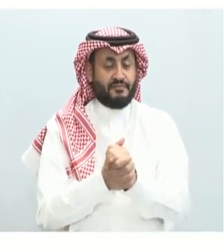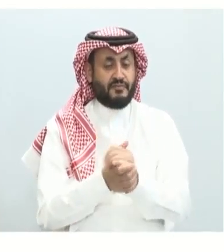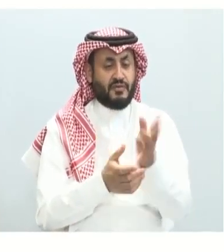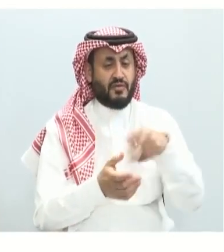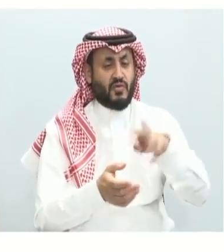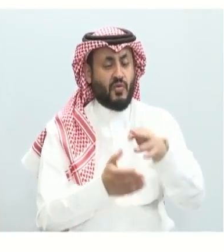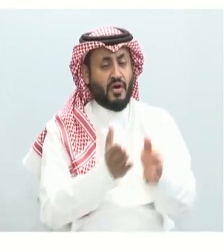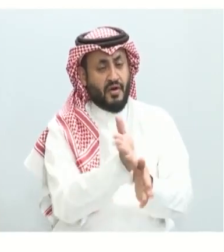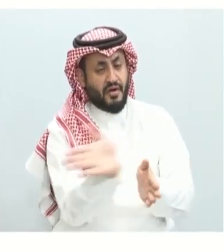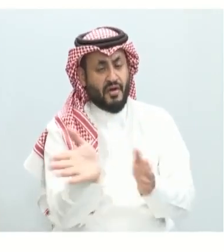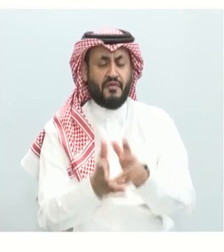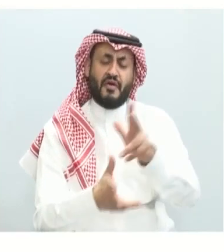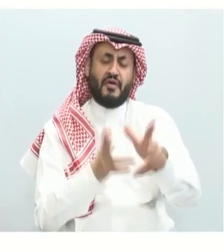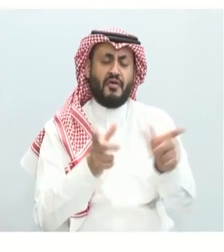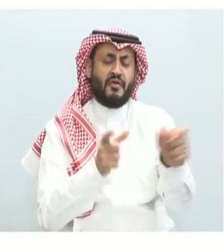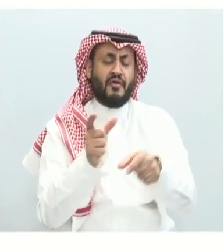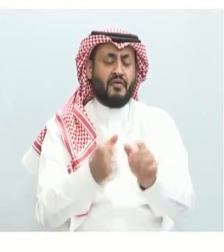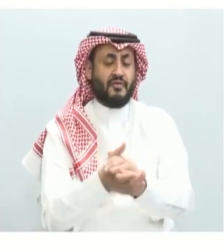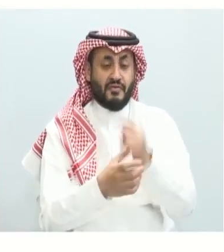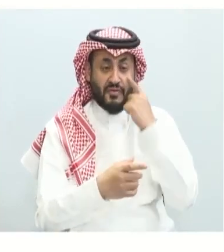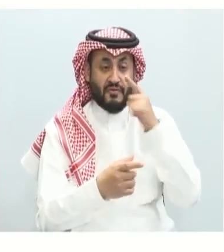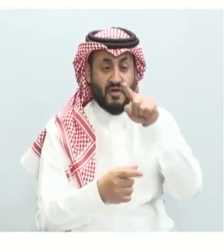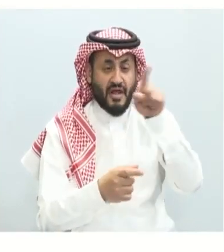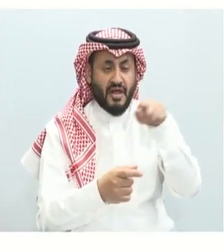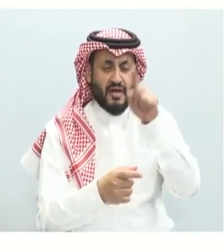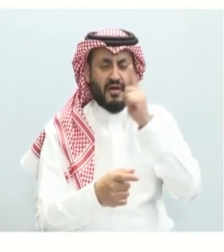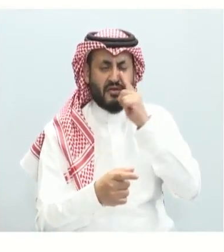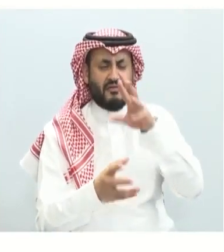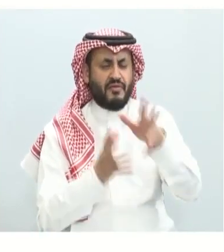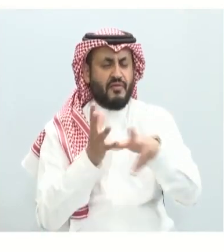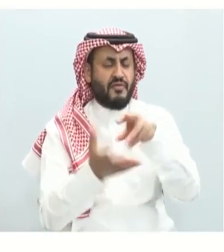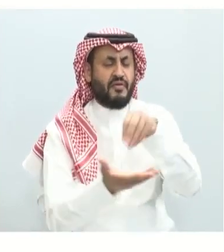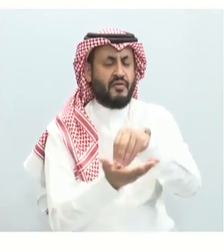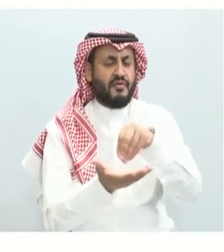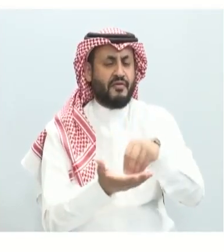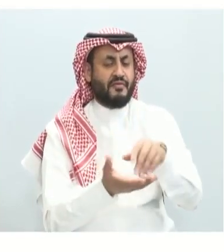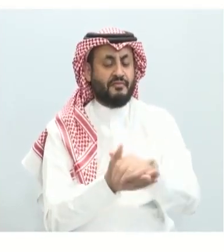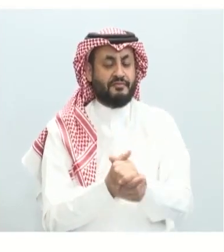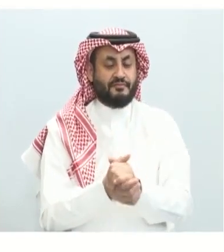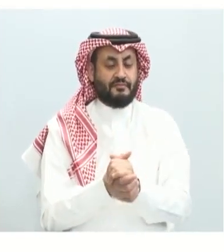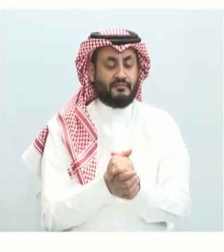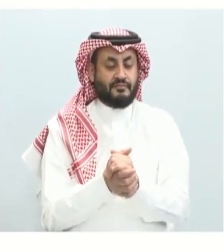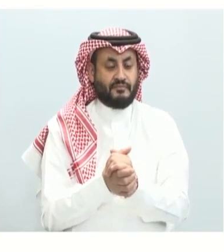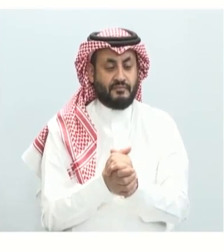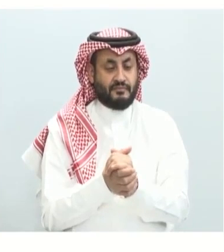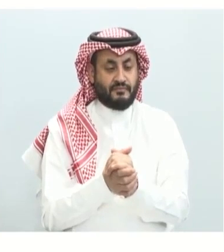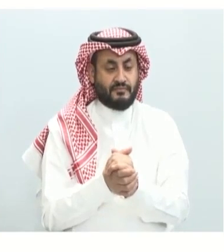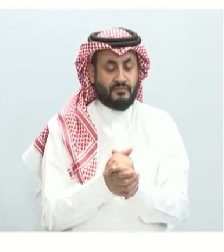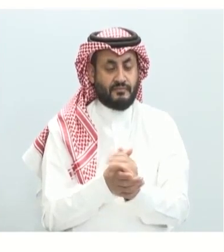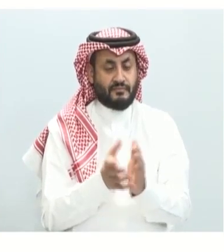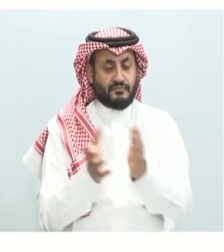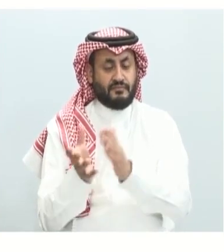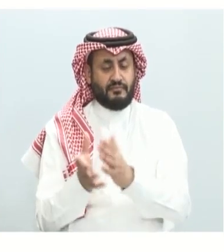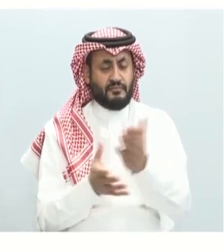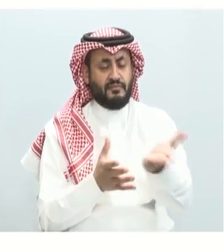go right. So you can use the yellow circle to describe the place to your partner. And also we